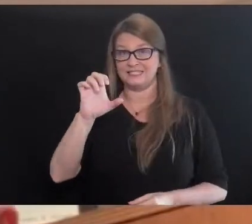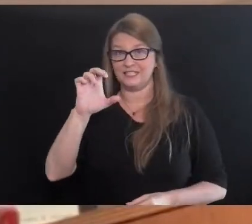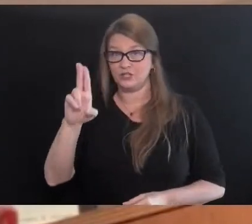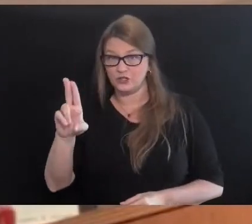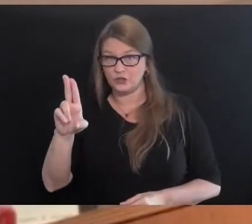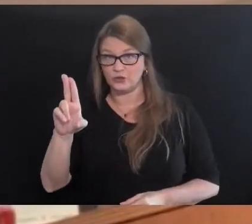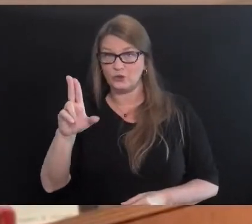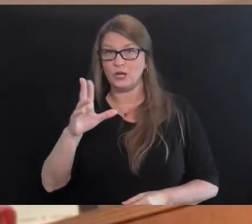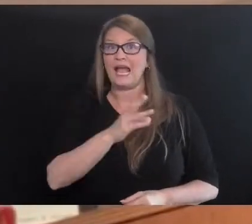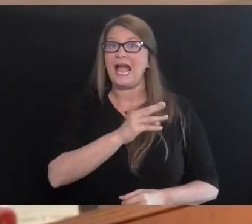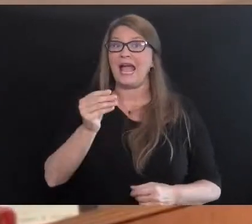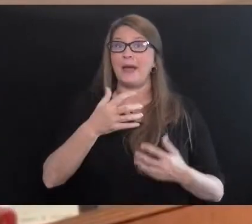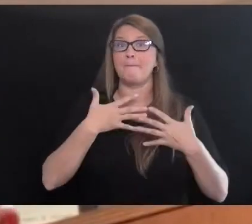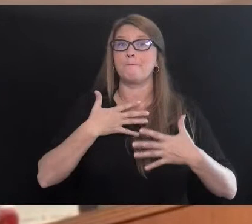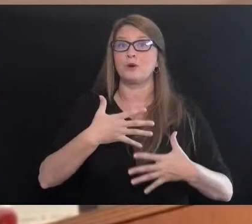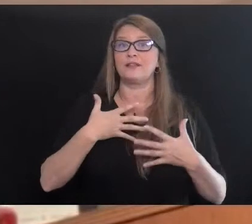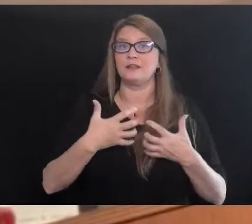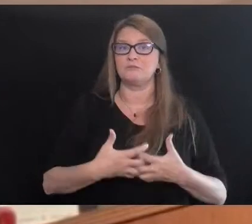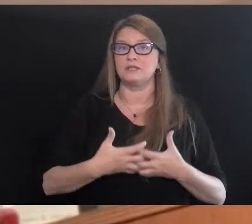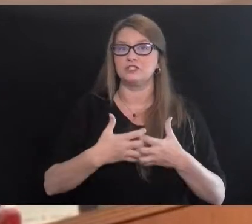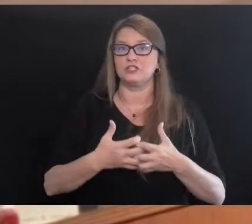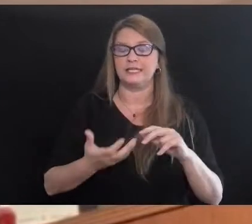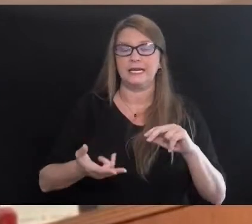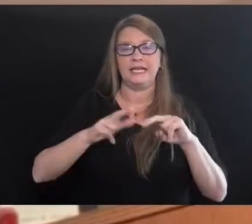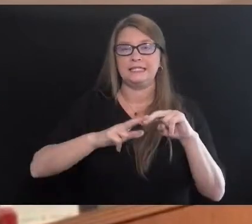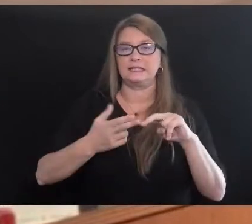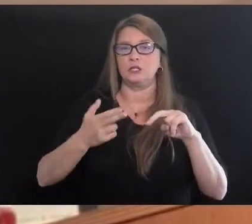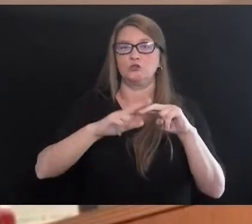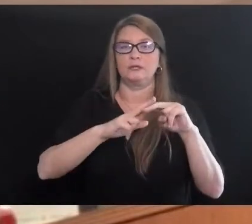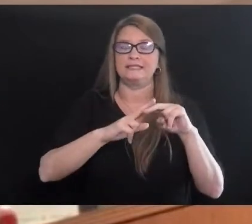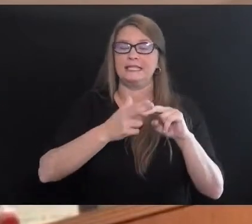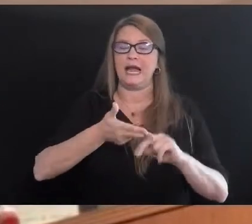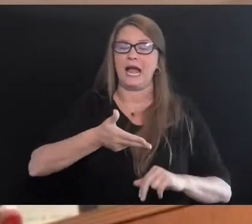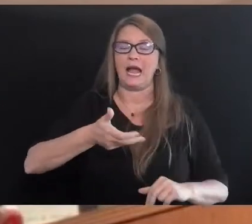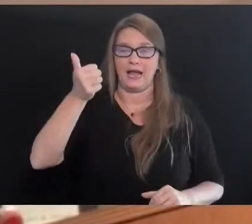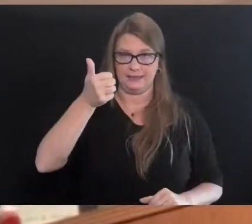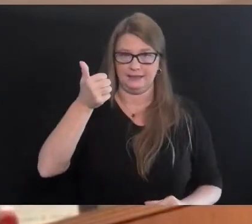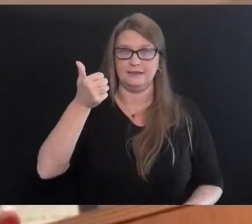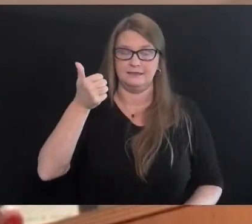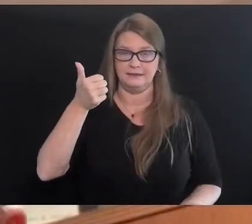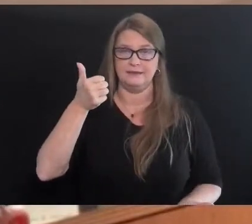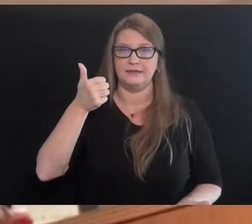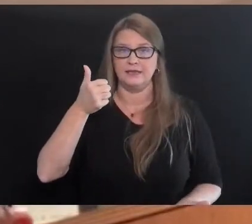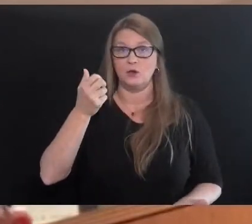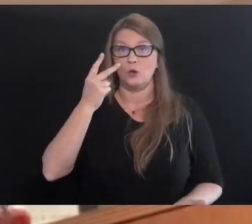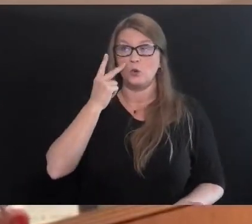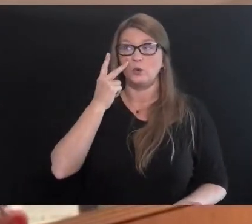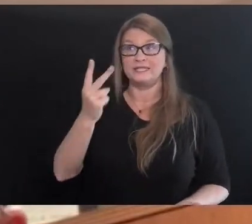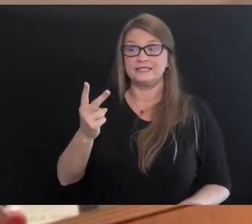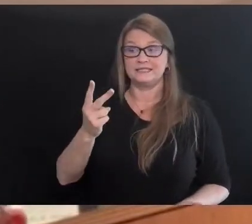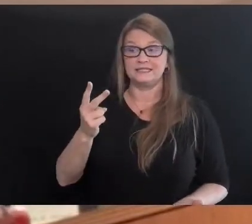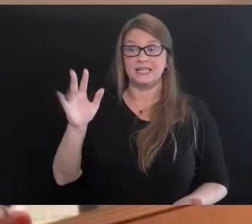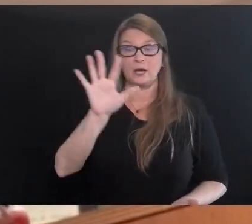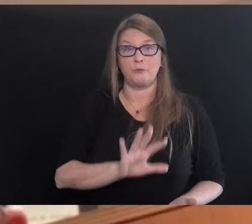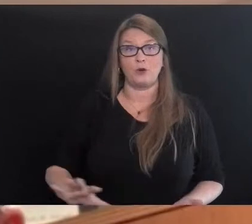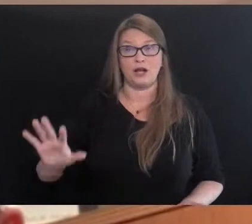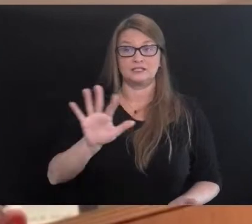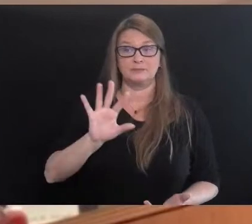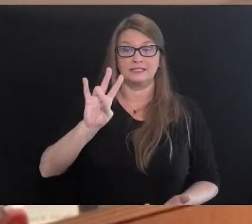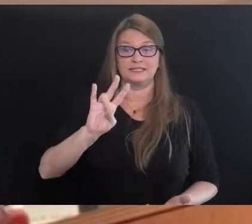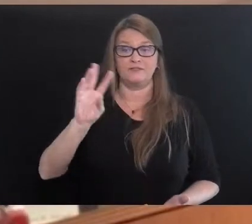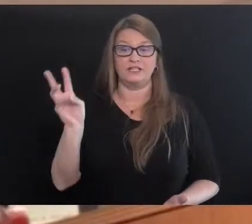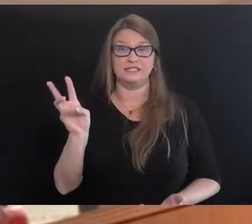and on ventilators is increasing significantly. In addition to that, we're seeing approximately